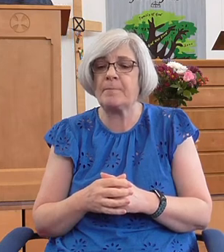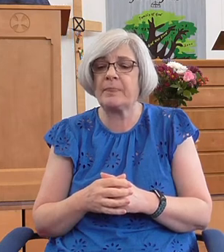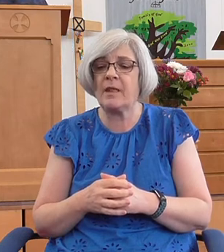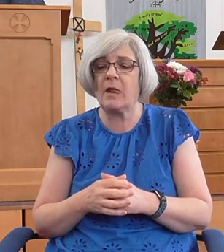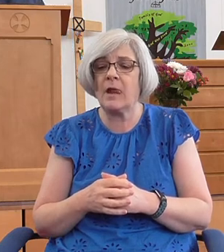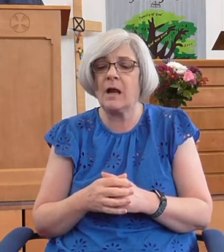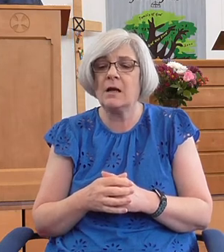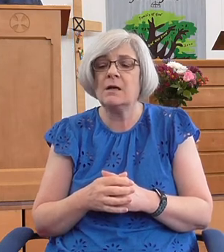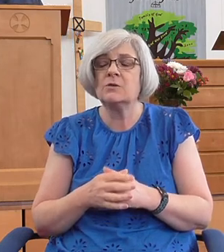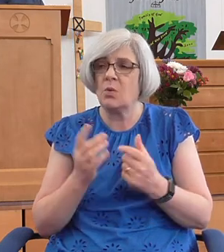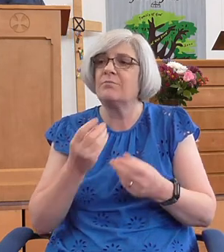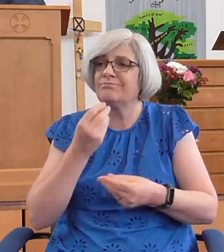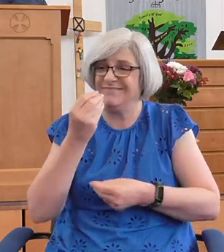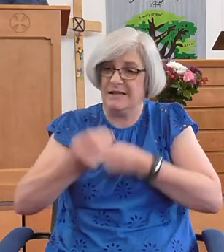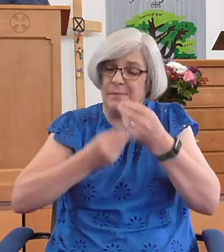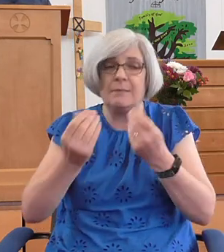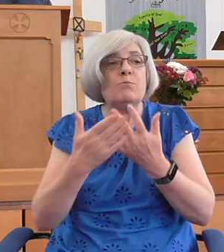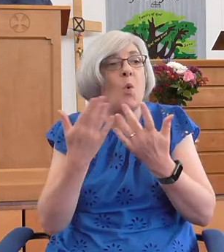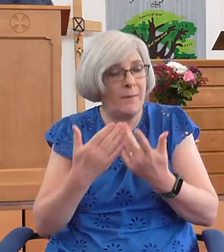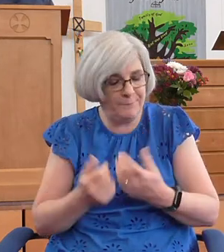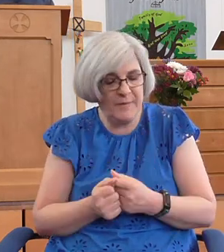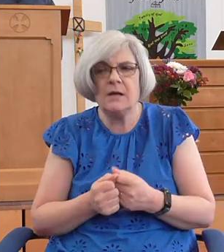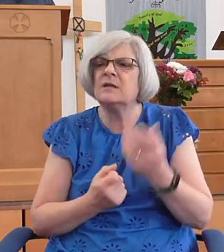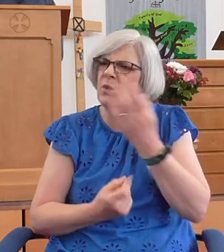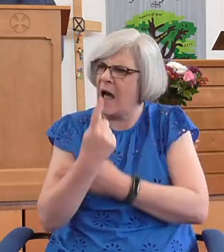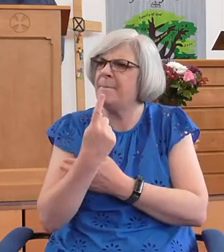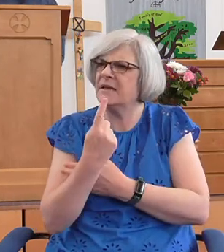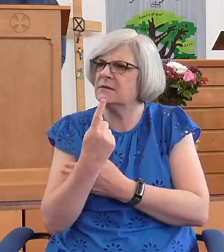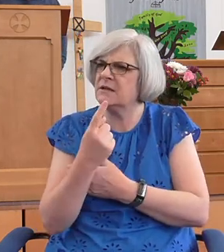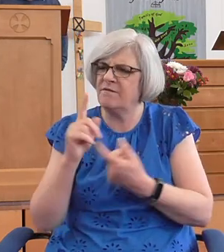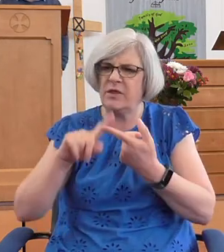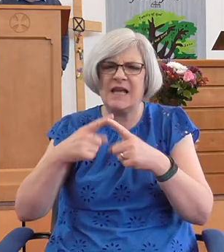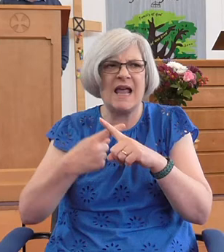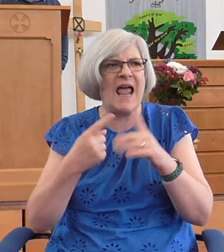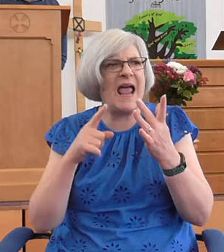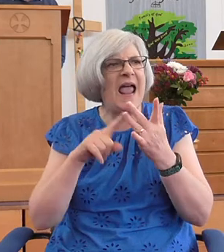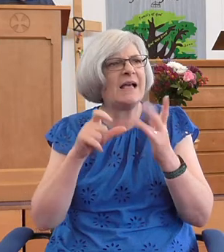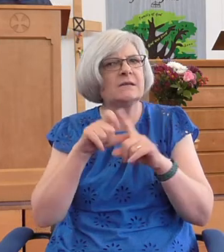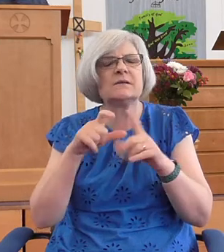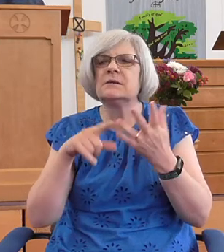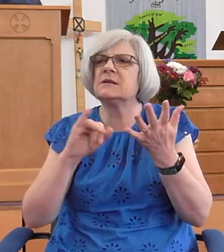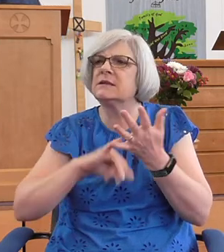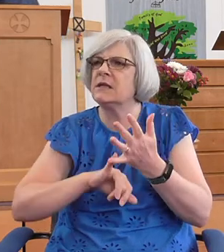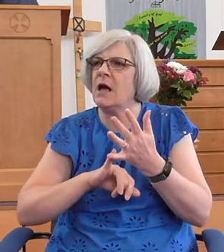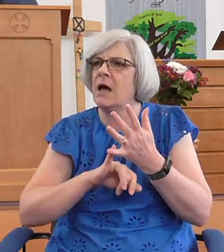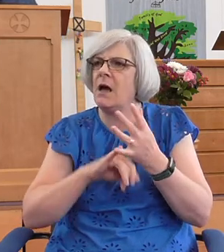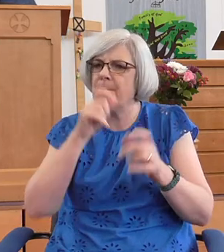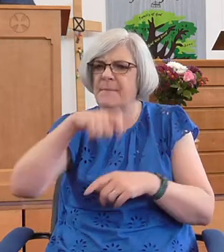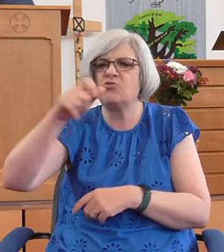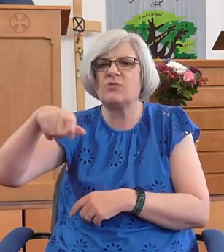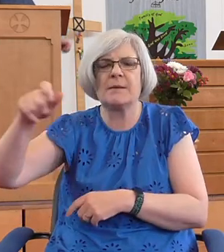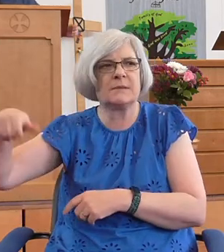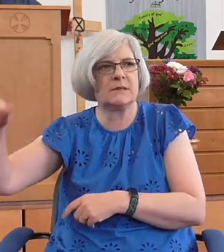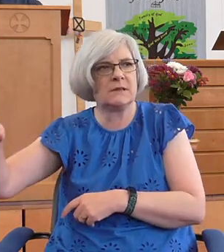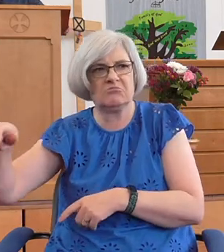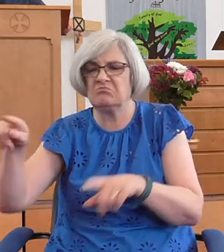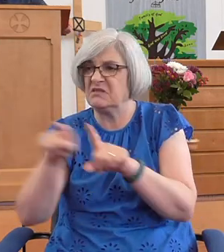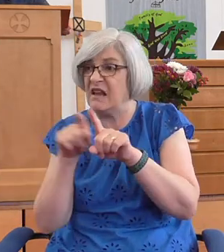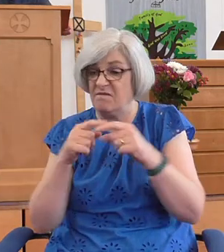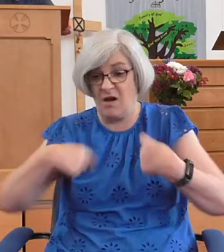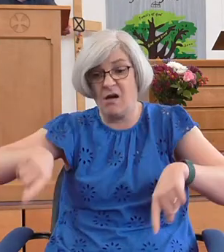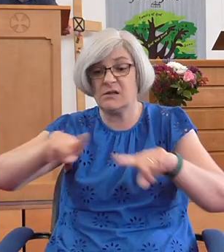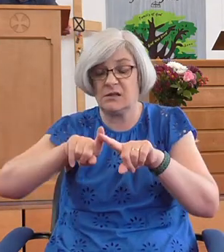This, he goes on to say, was how it was for the Exodus pilgrims, and it remains true for us today.